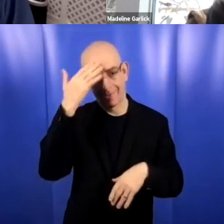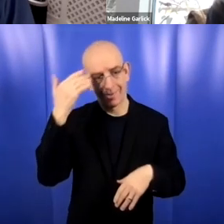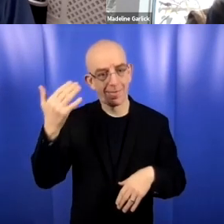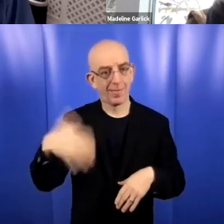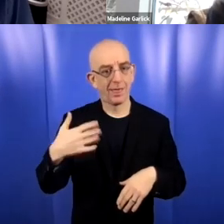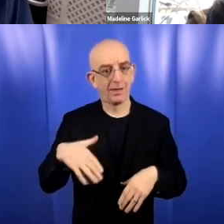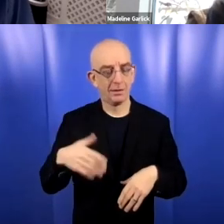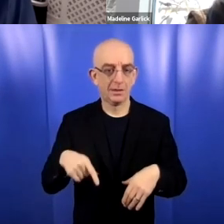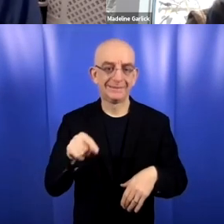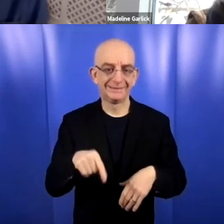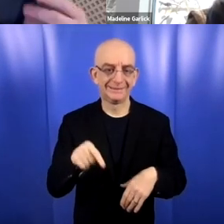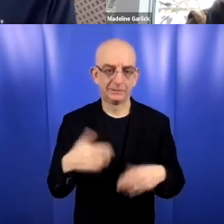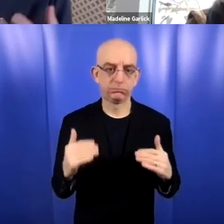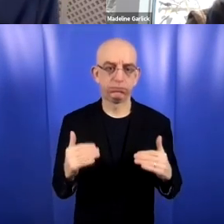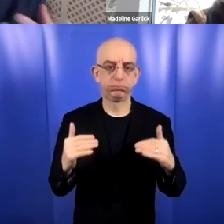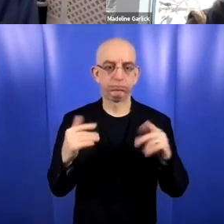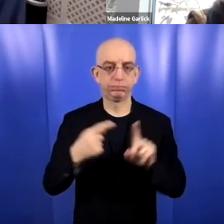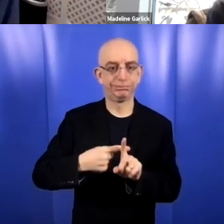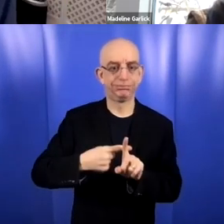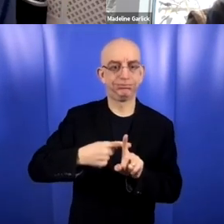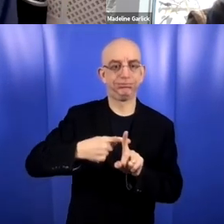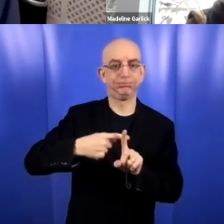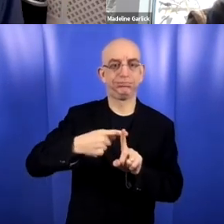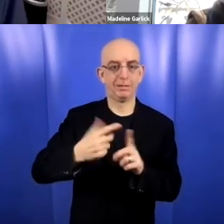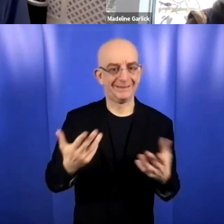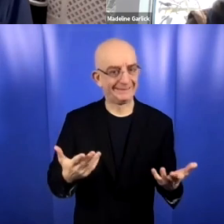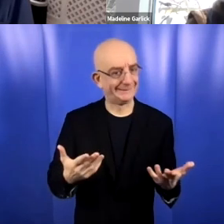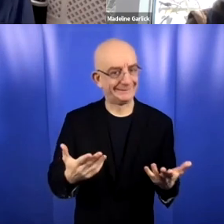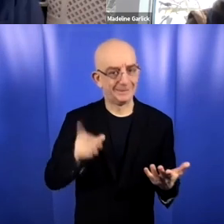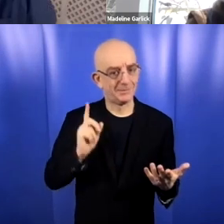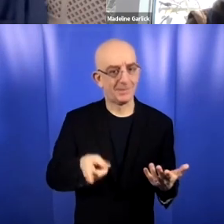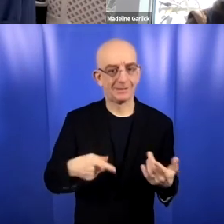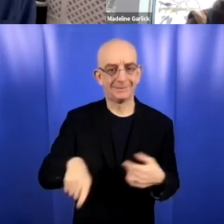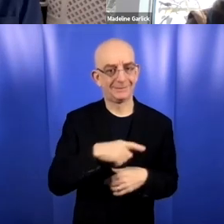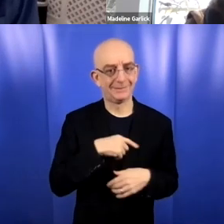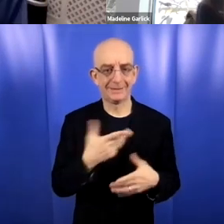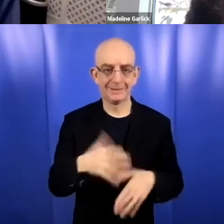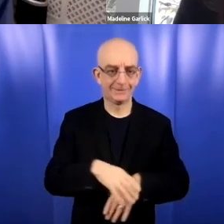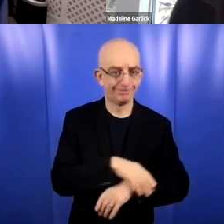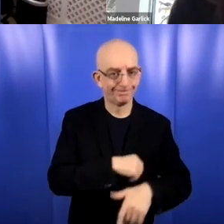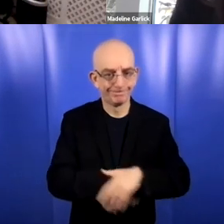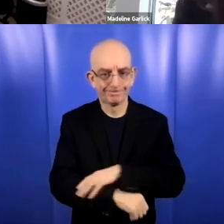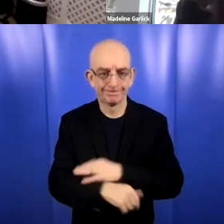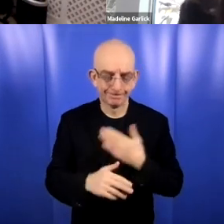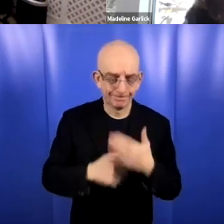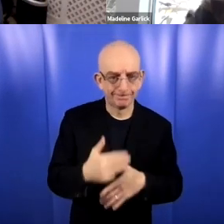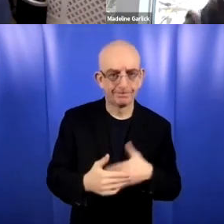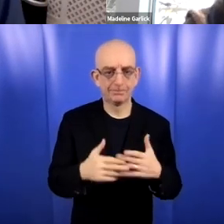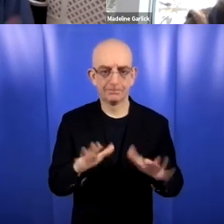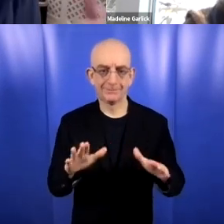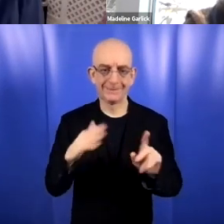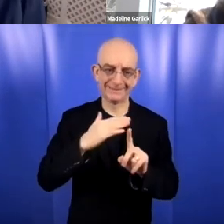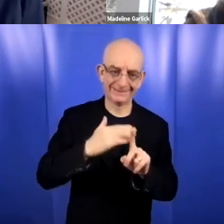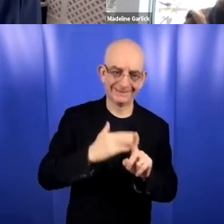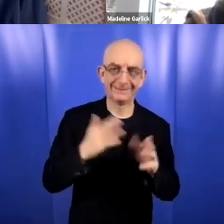prevention. The other aspect, okay, of durable and sustainable solutions, which